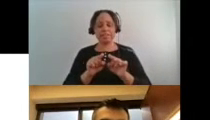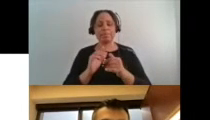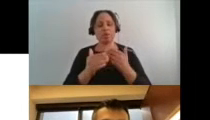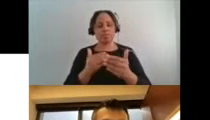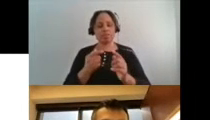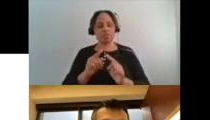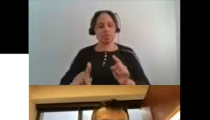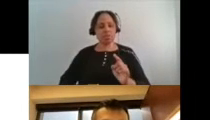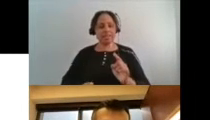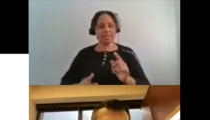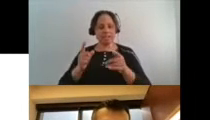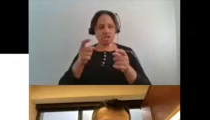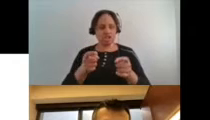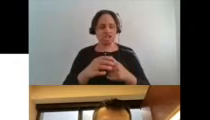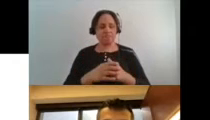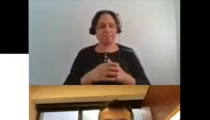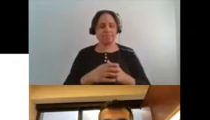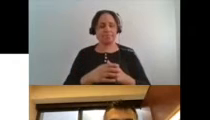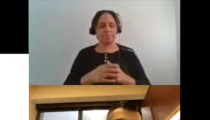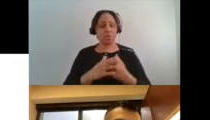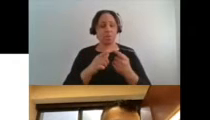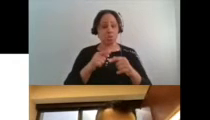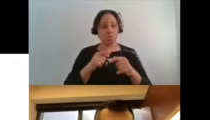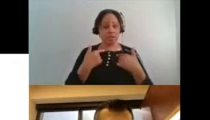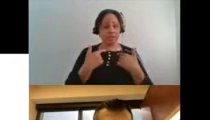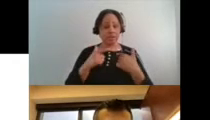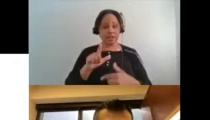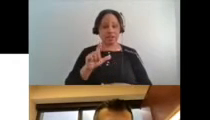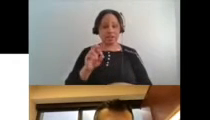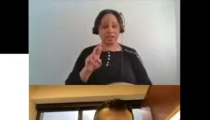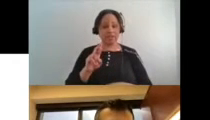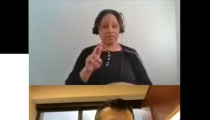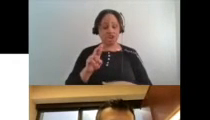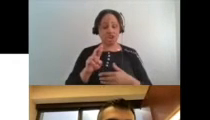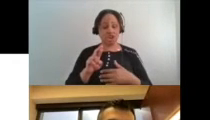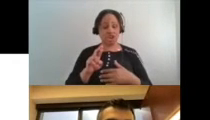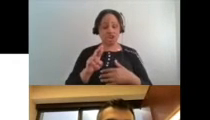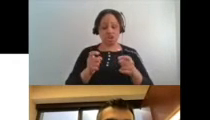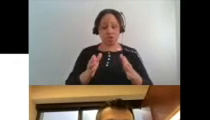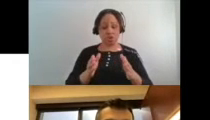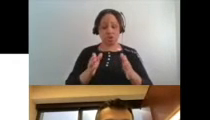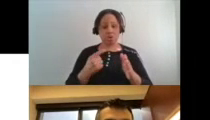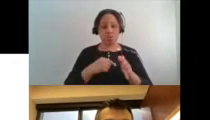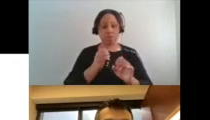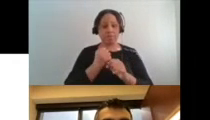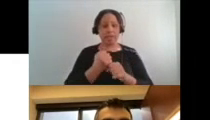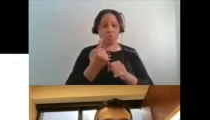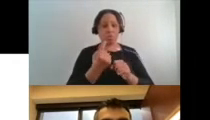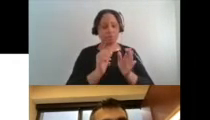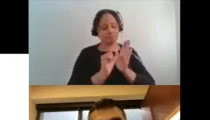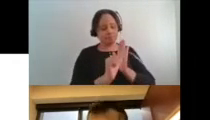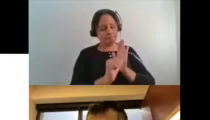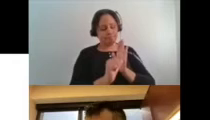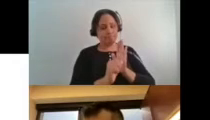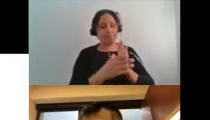So when you're a living liver donor, we make one small incision at the bottom there, and we do part of the surgery laparoscopic. So